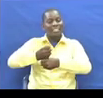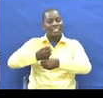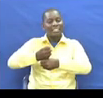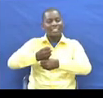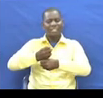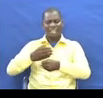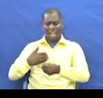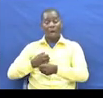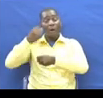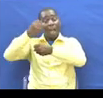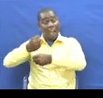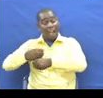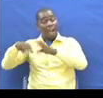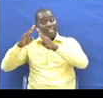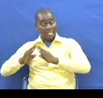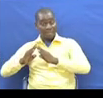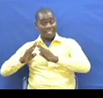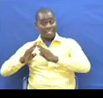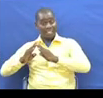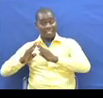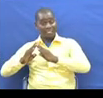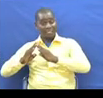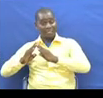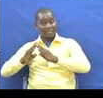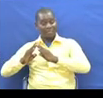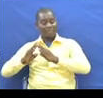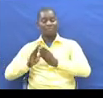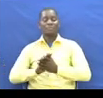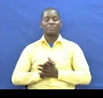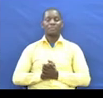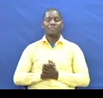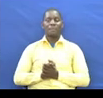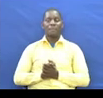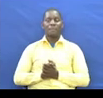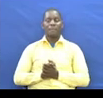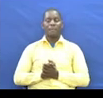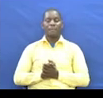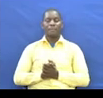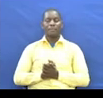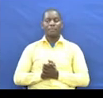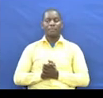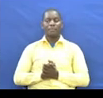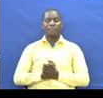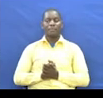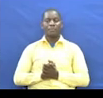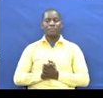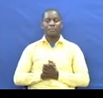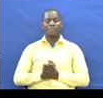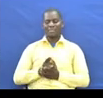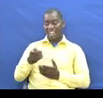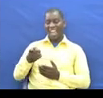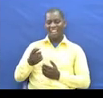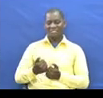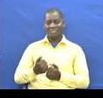that is the assignments. I'm giving you now the homework assignment. The homework assignment.